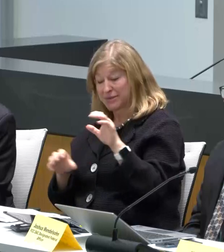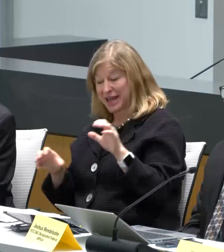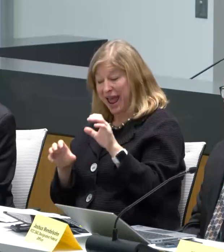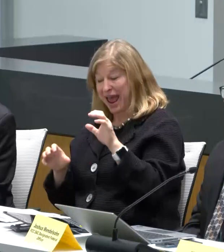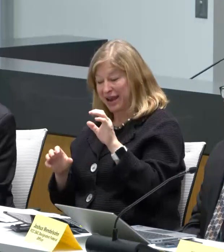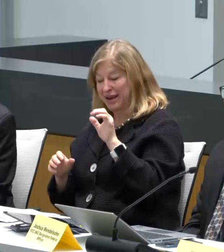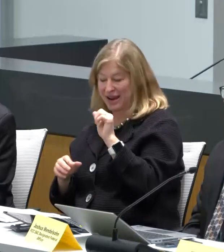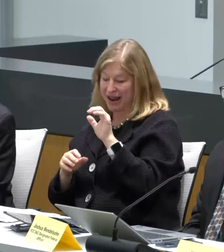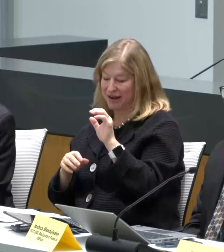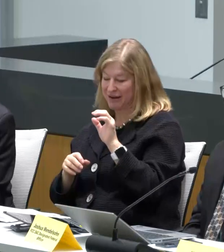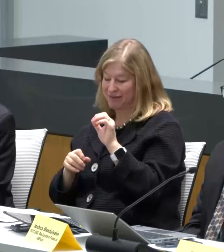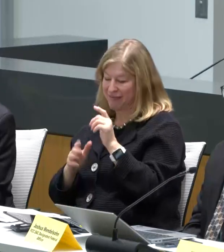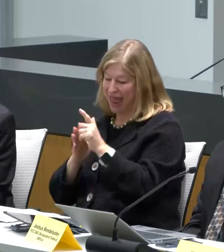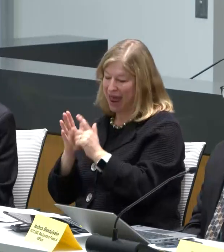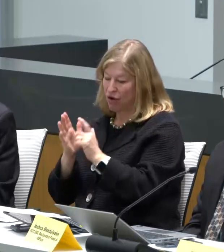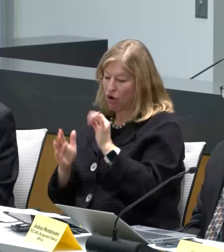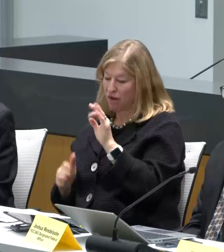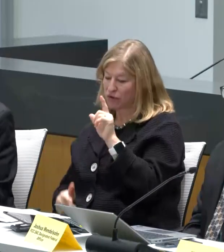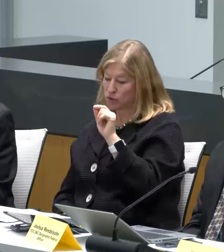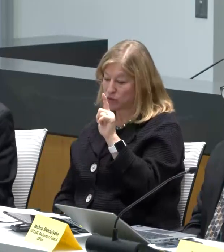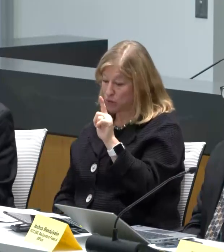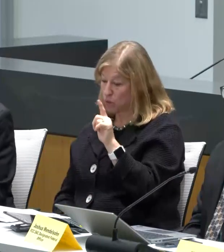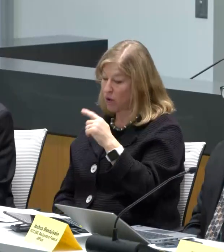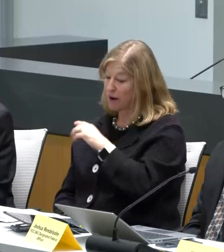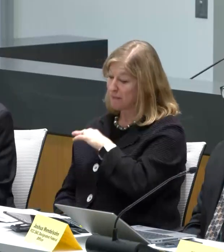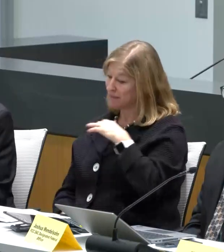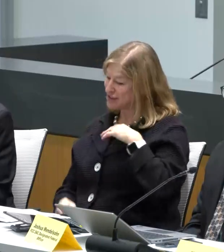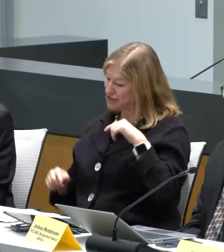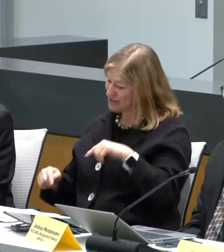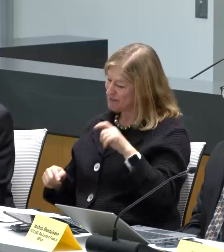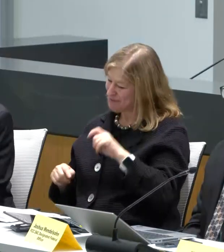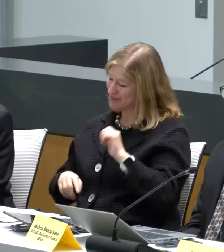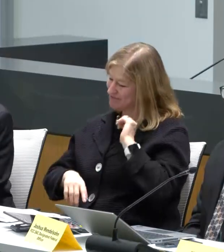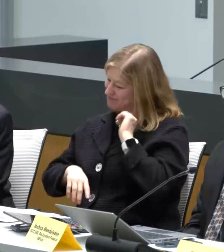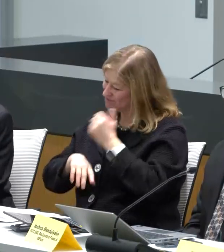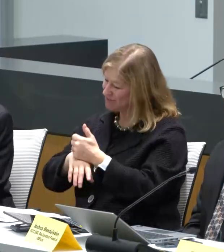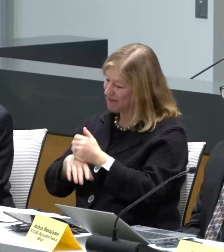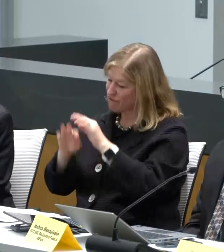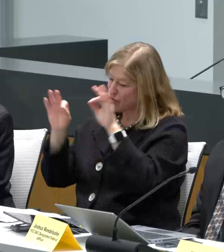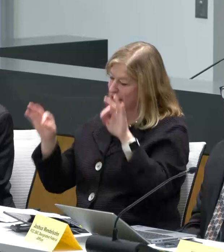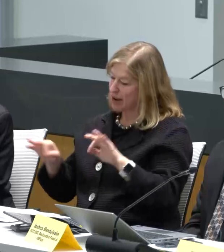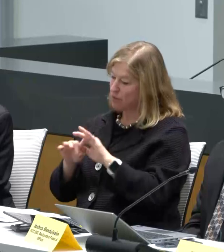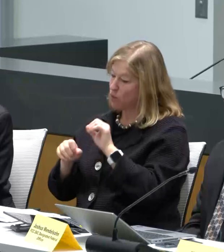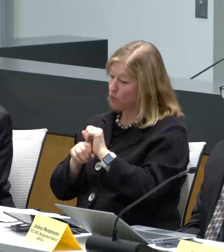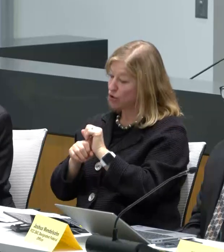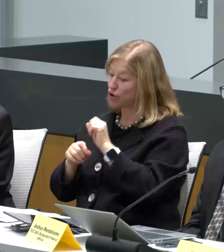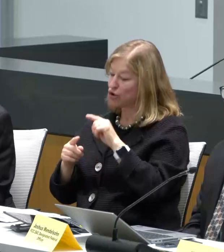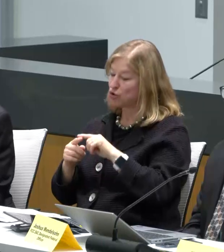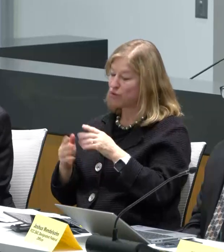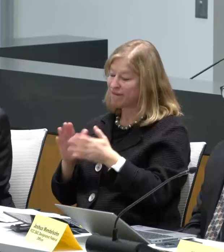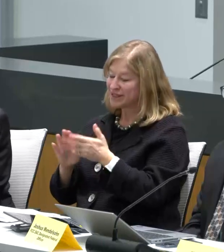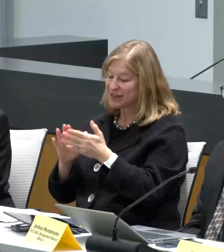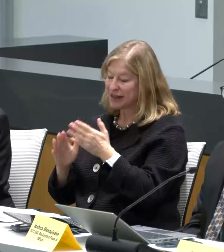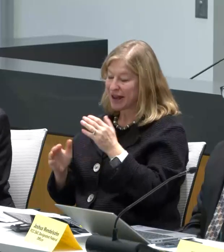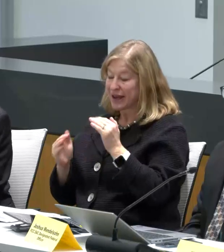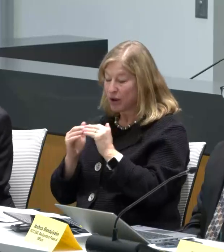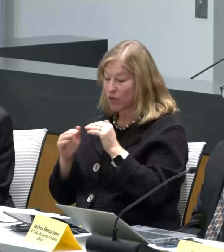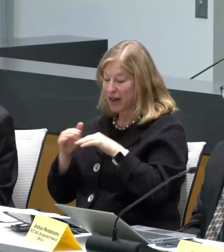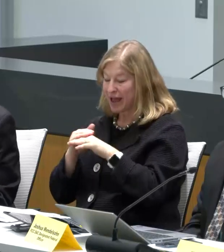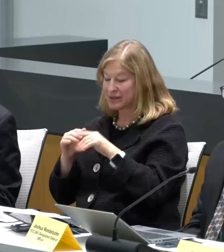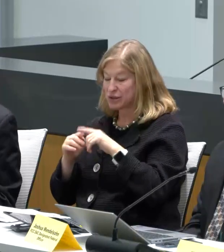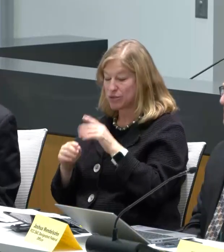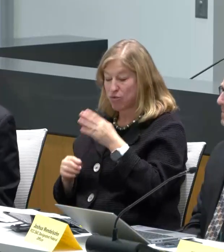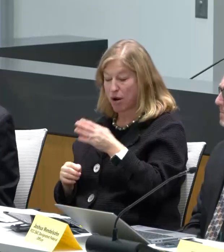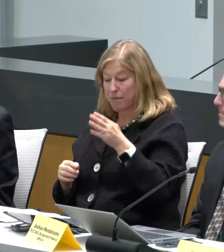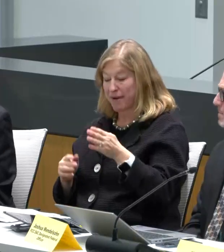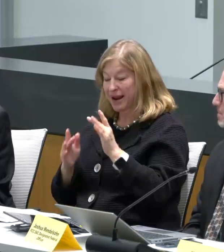Infrastructure Investments and Jobs Act of 2021. The Commission must establish a